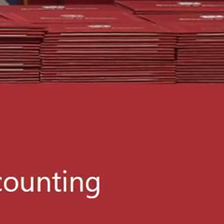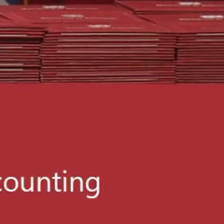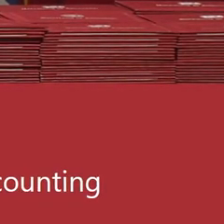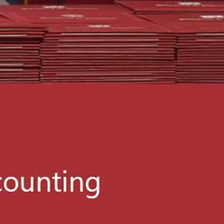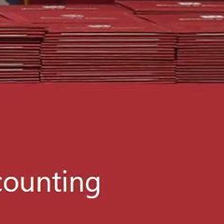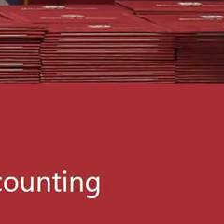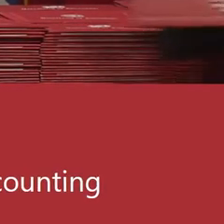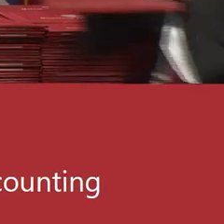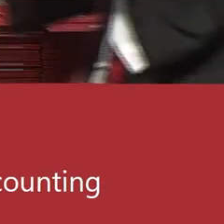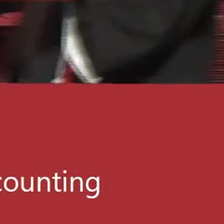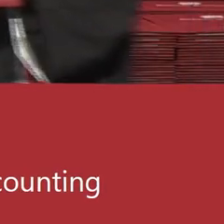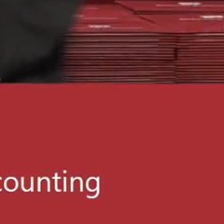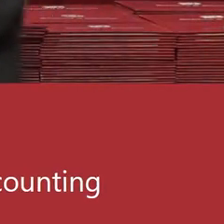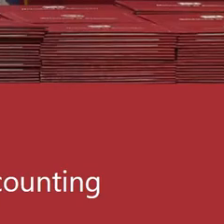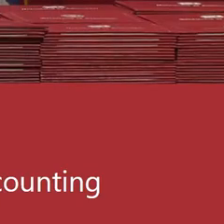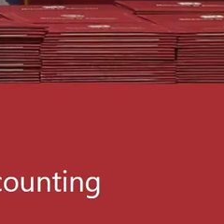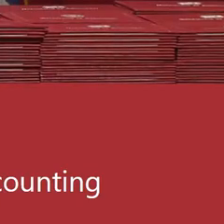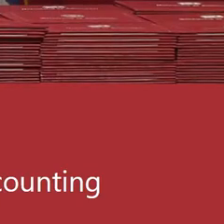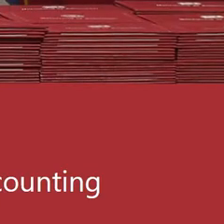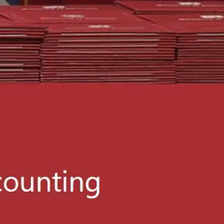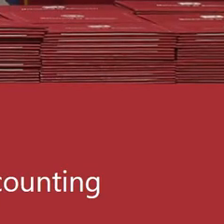Ellie Robinson.